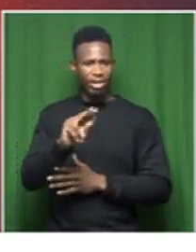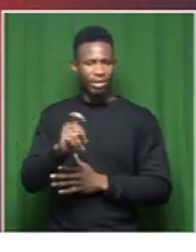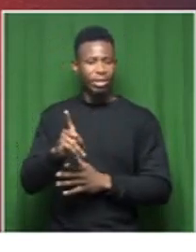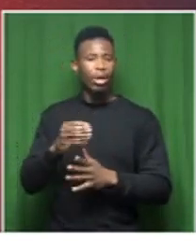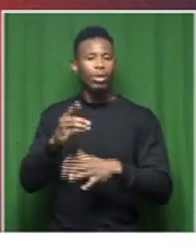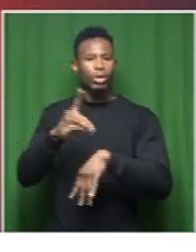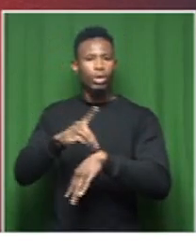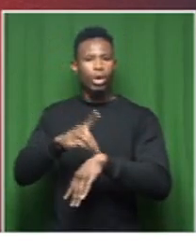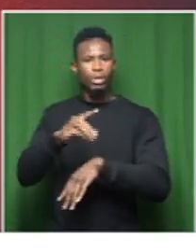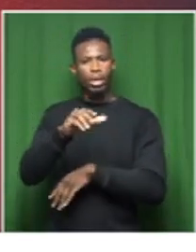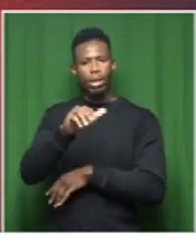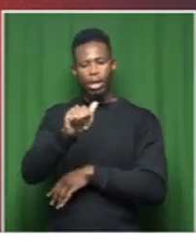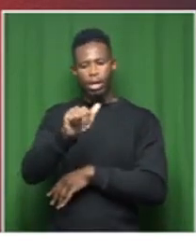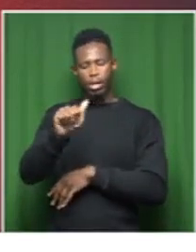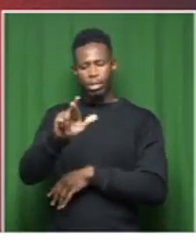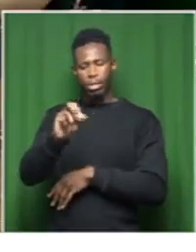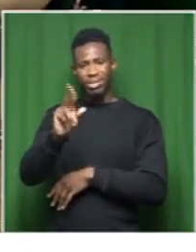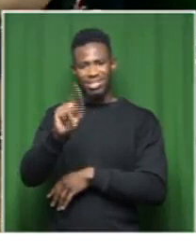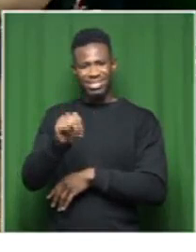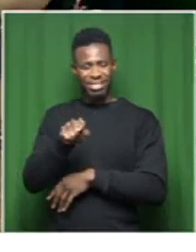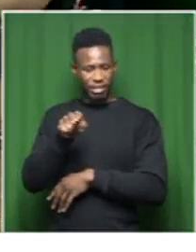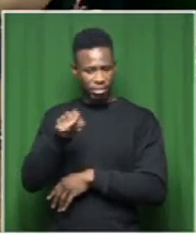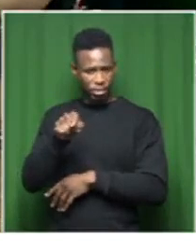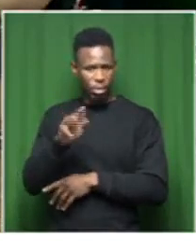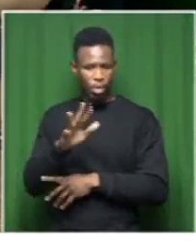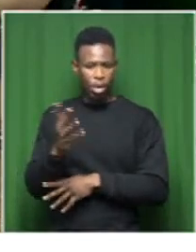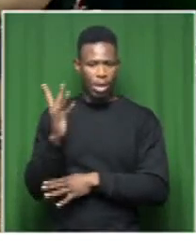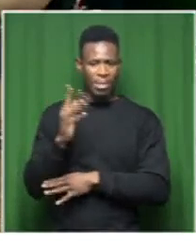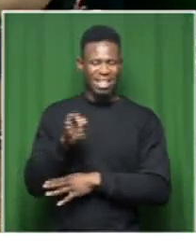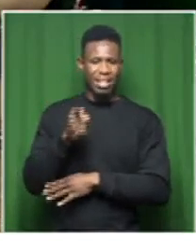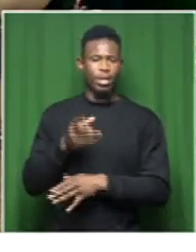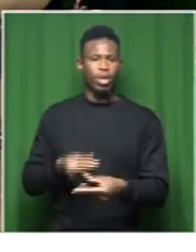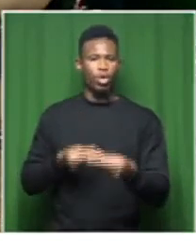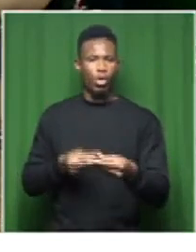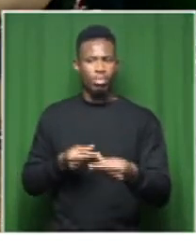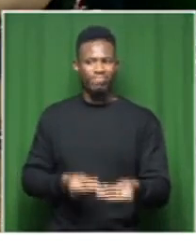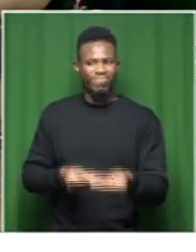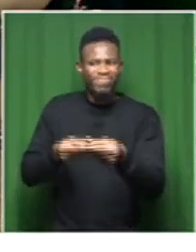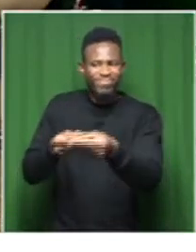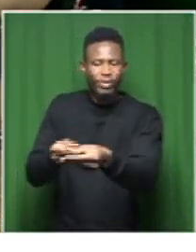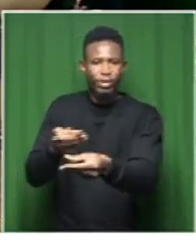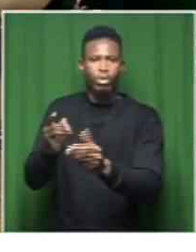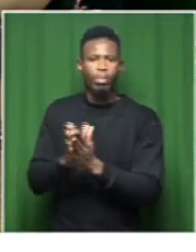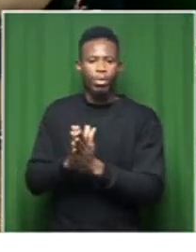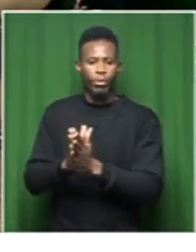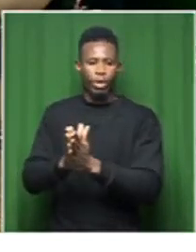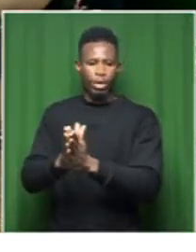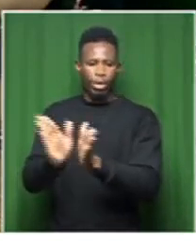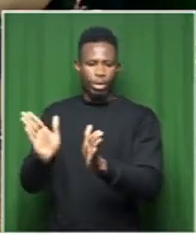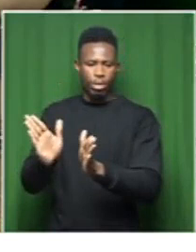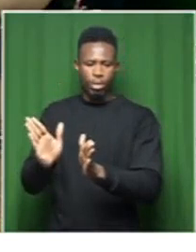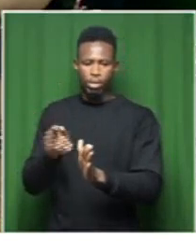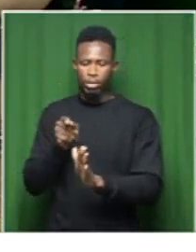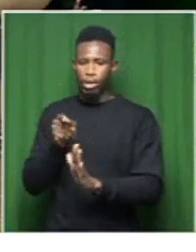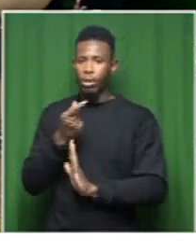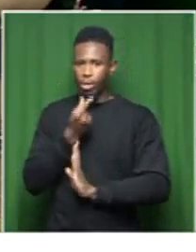Dr. Aaron Motsoaledi, who is further presented this particular document to the Provincial General Council of the ANC